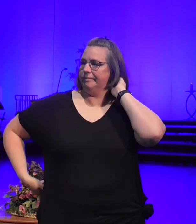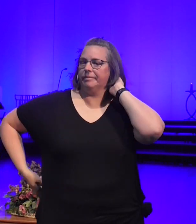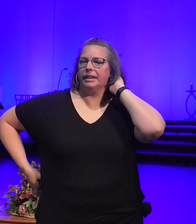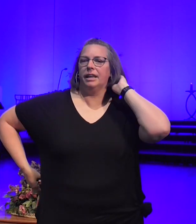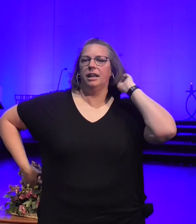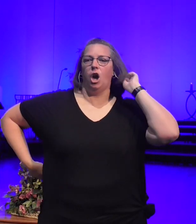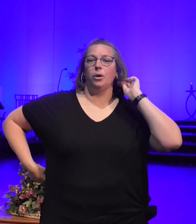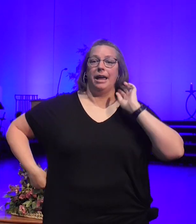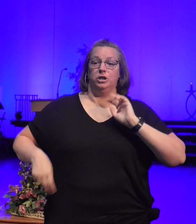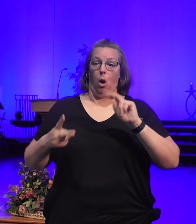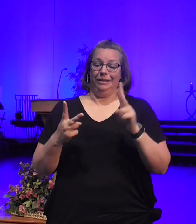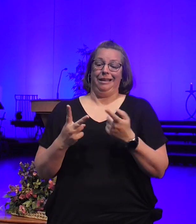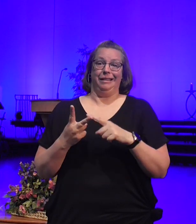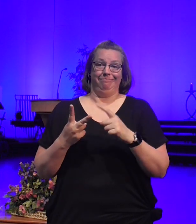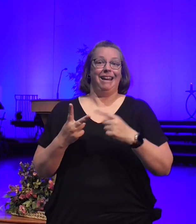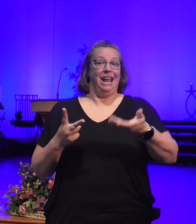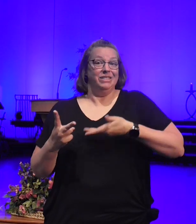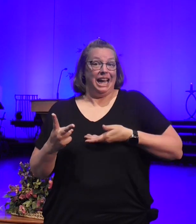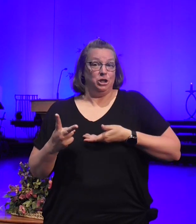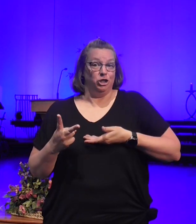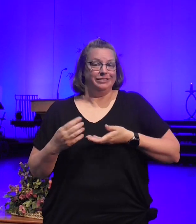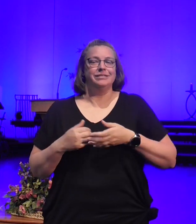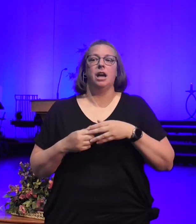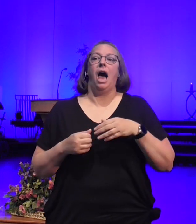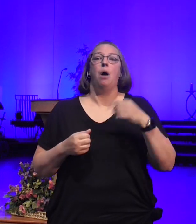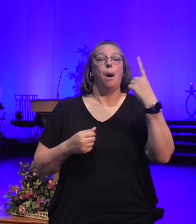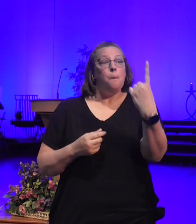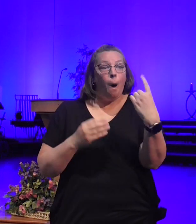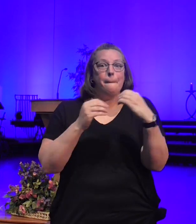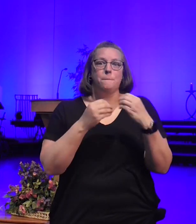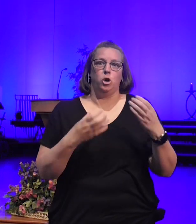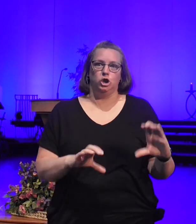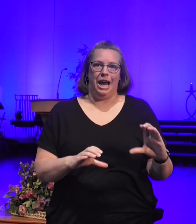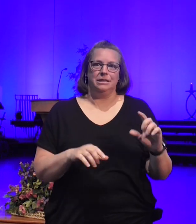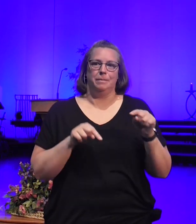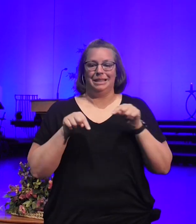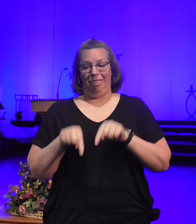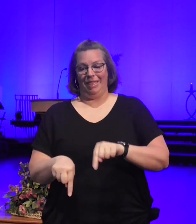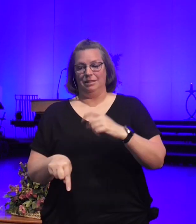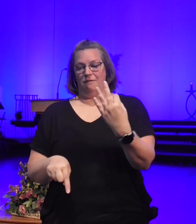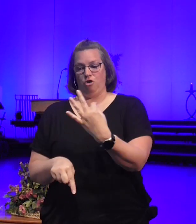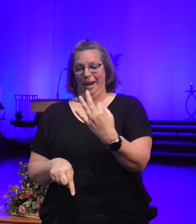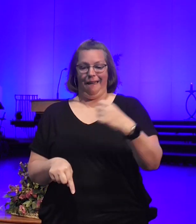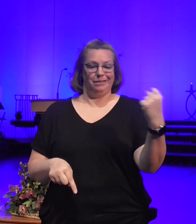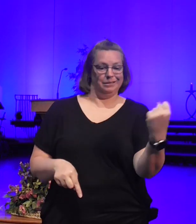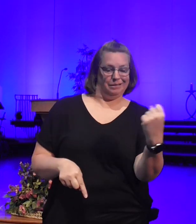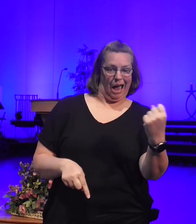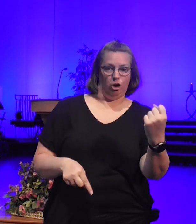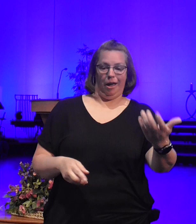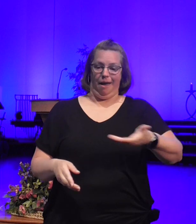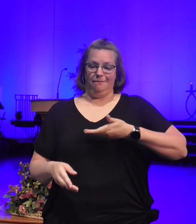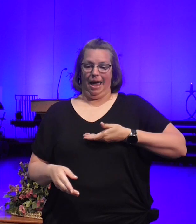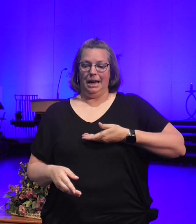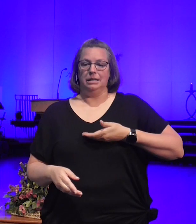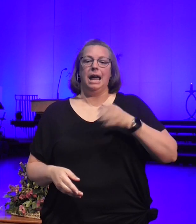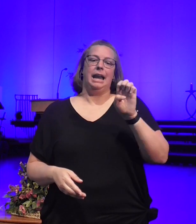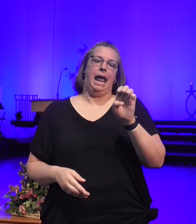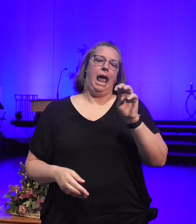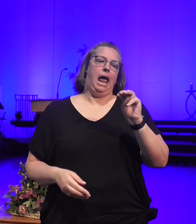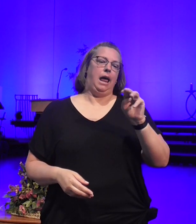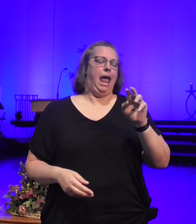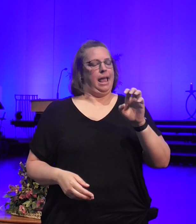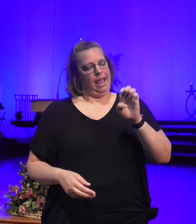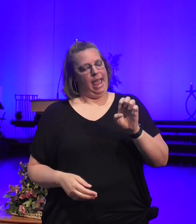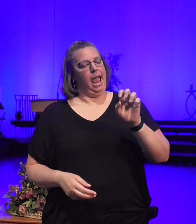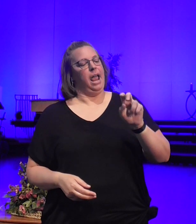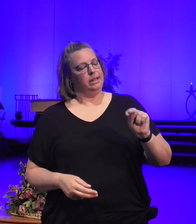And I said the second thing is an invitation. I just want to have one more chance because it's coming up this Friday and Saturday to invite you to our Enneagram workshop.